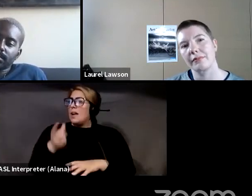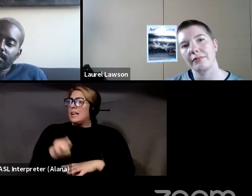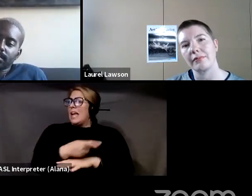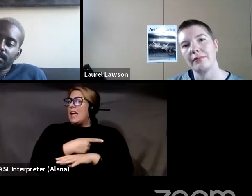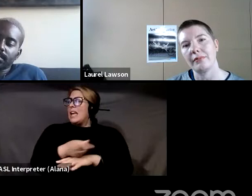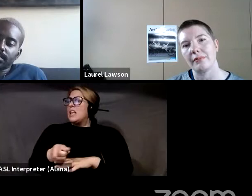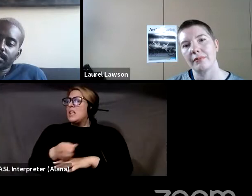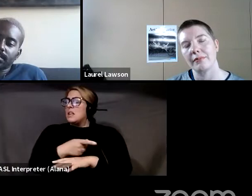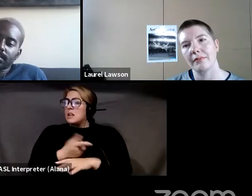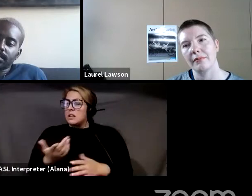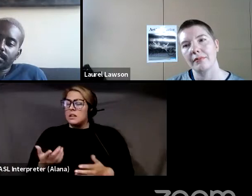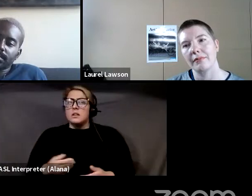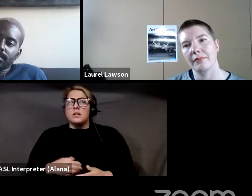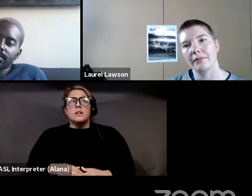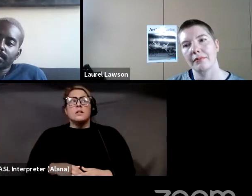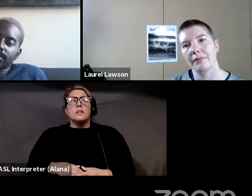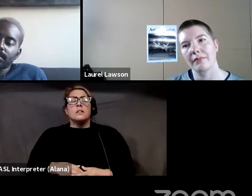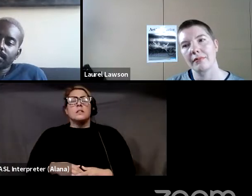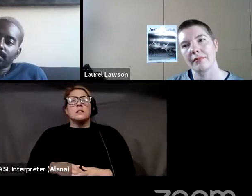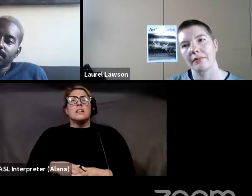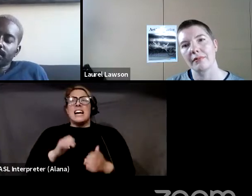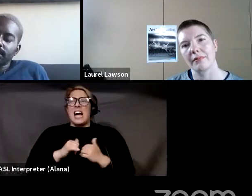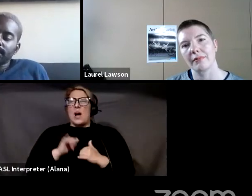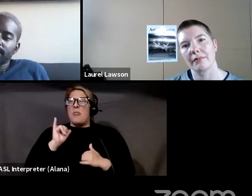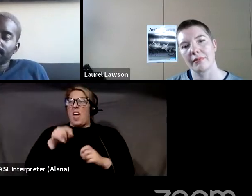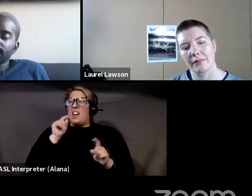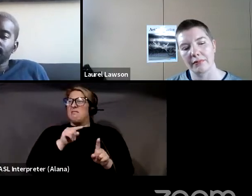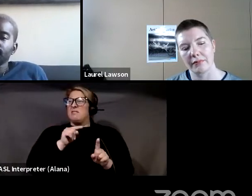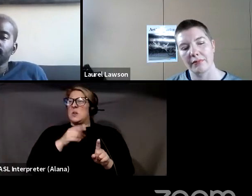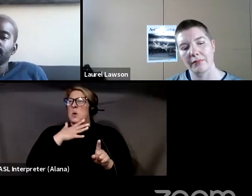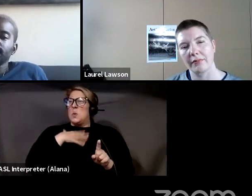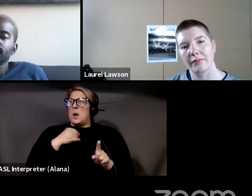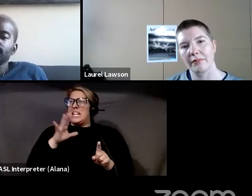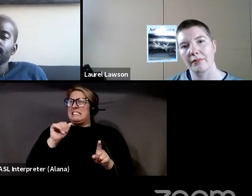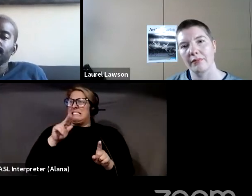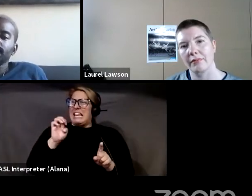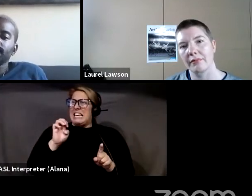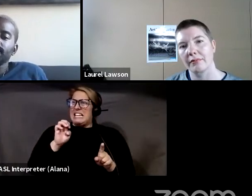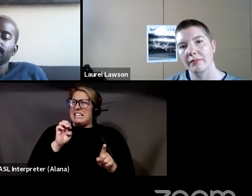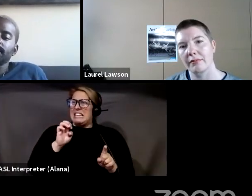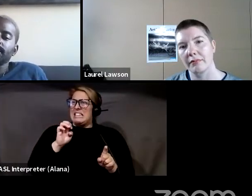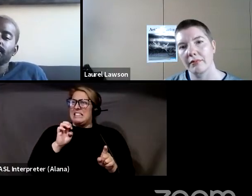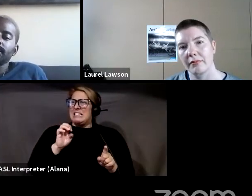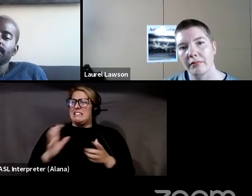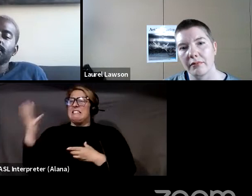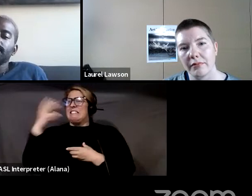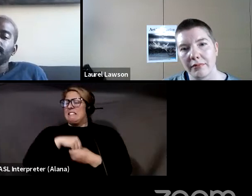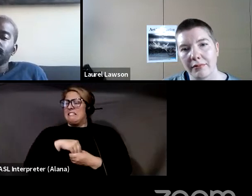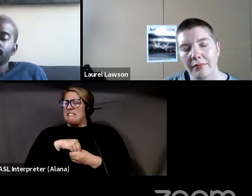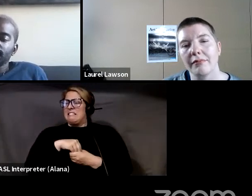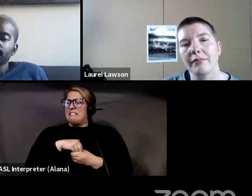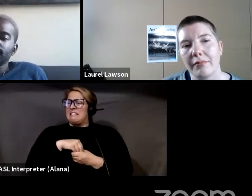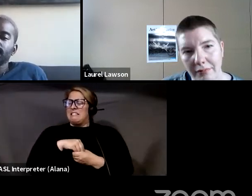that white cane a part of me in the dance?